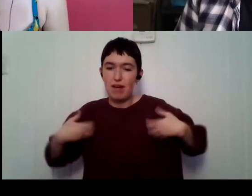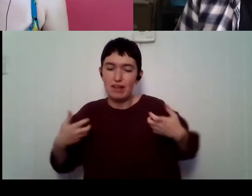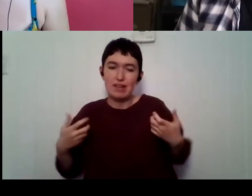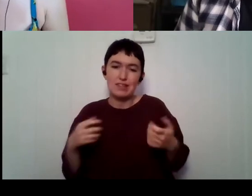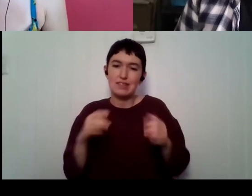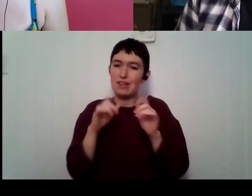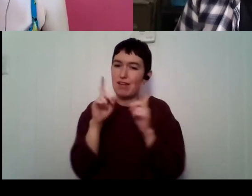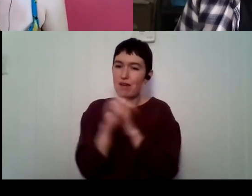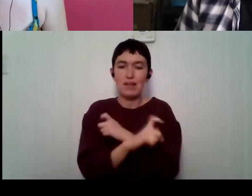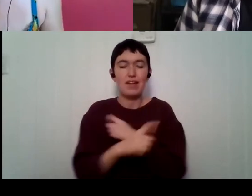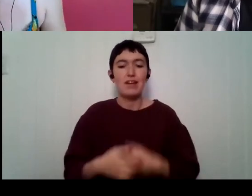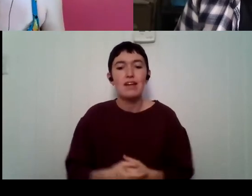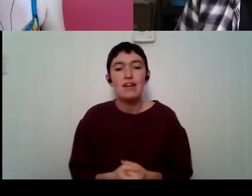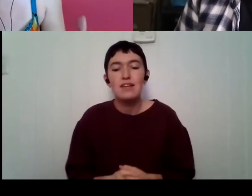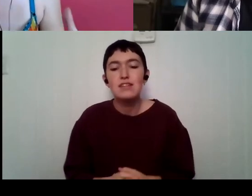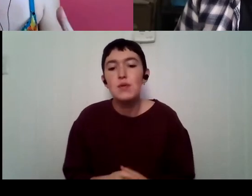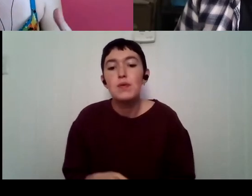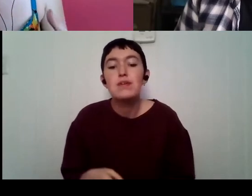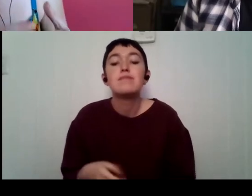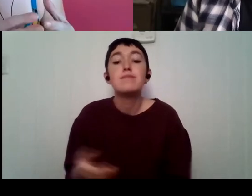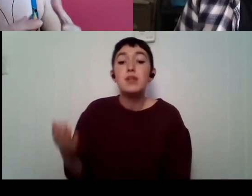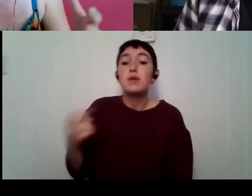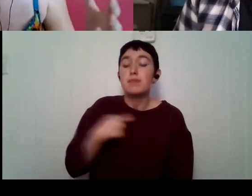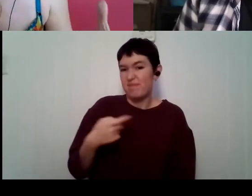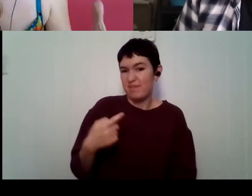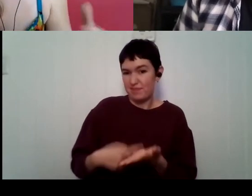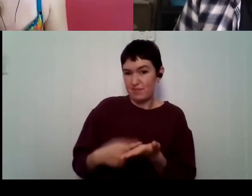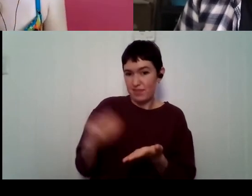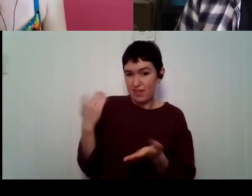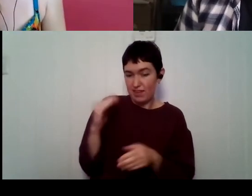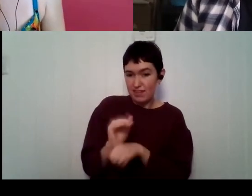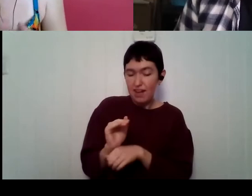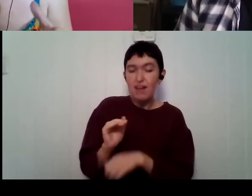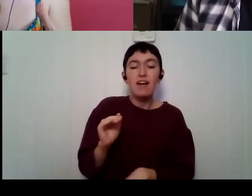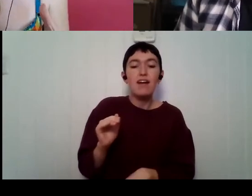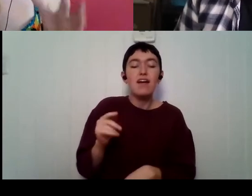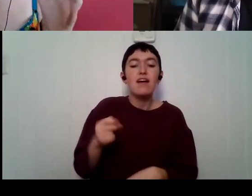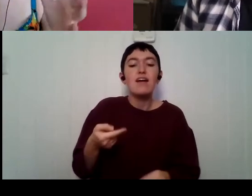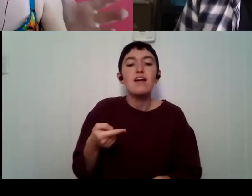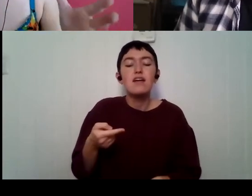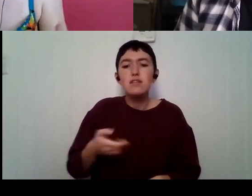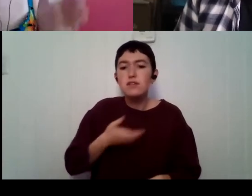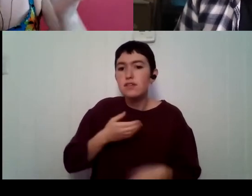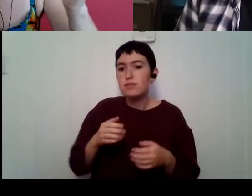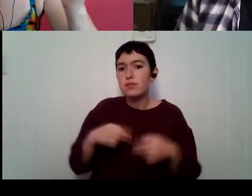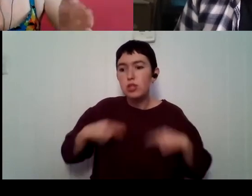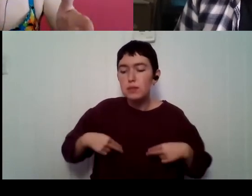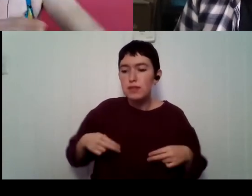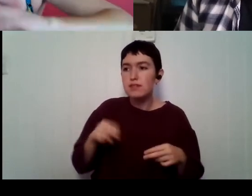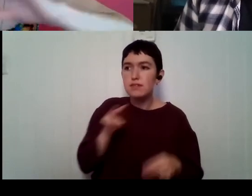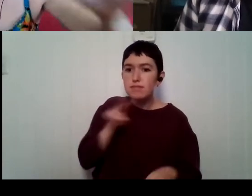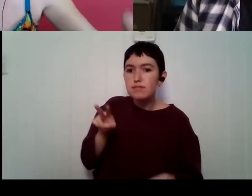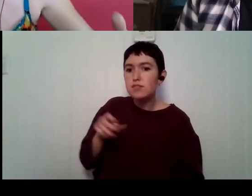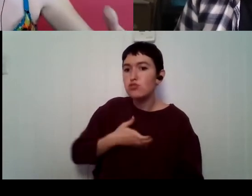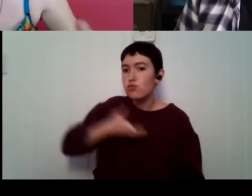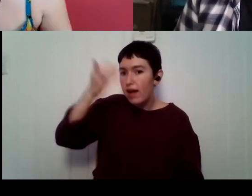even that's the other thing. I was talking about this last night. For instance, with giraffes, humans have looked at giraffes and thought they were one species